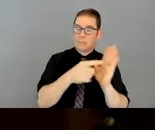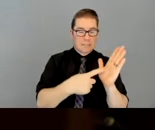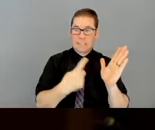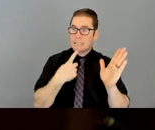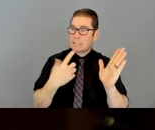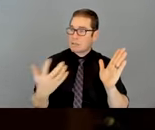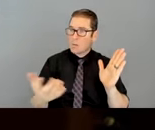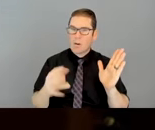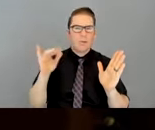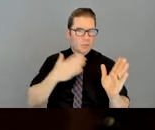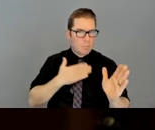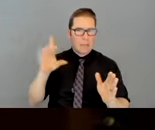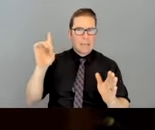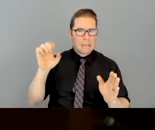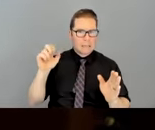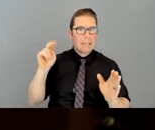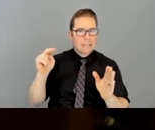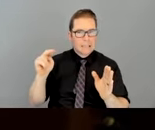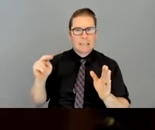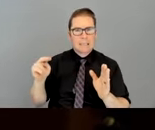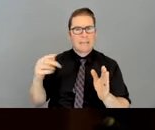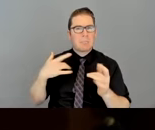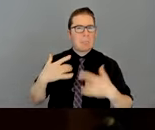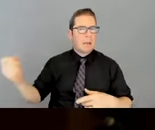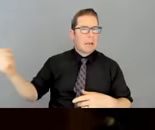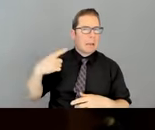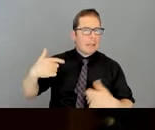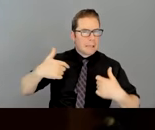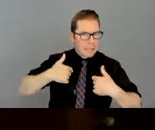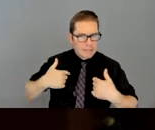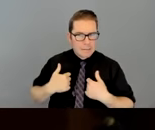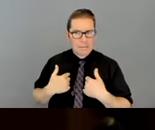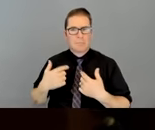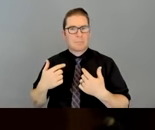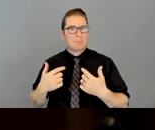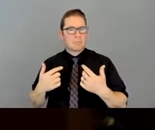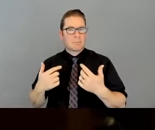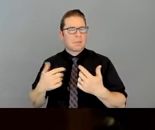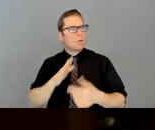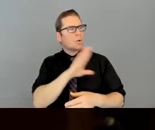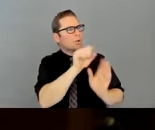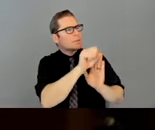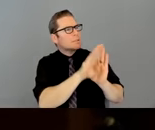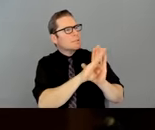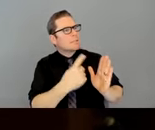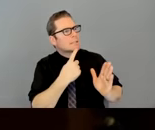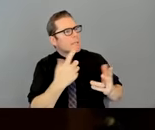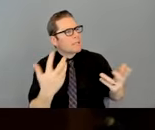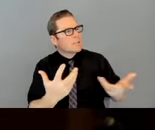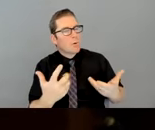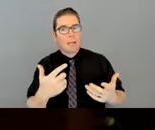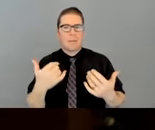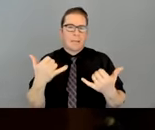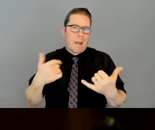now I just send him an email with a copy of my syllabus statement so that there's no drama. And when a student